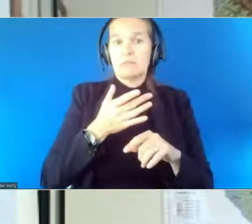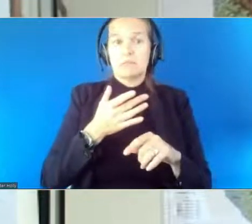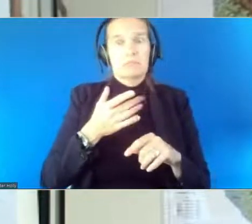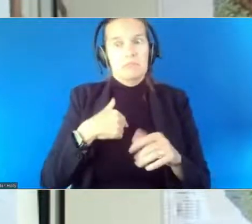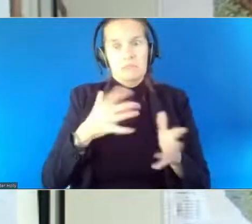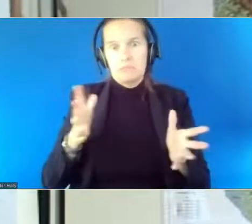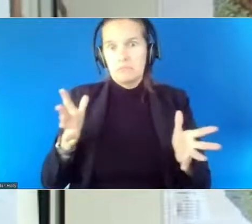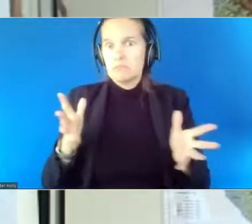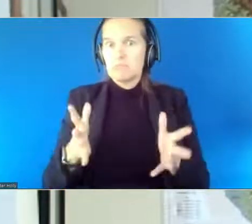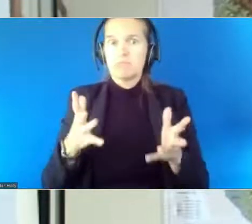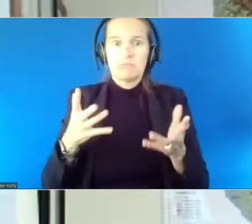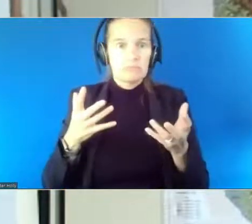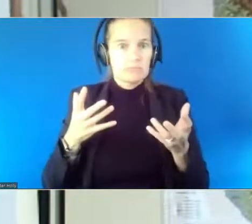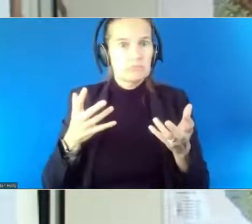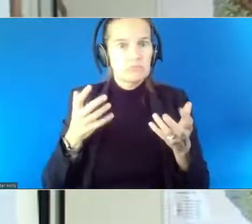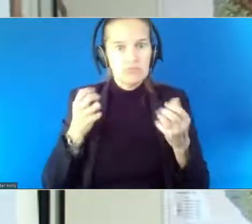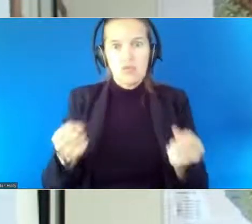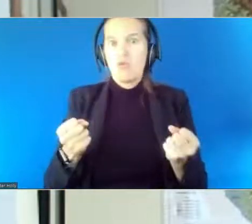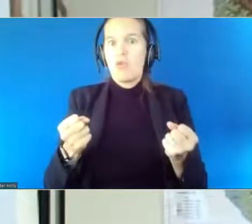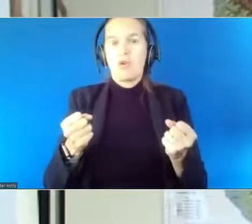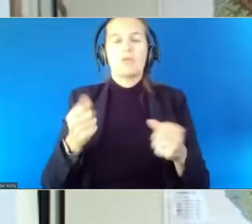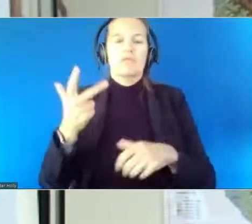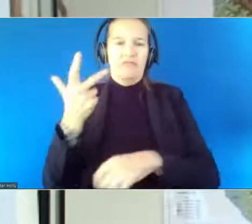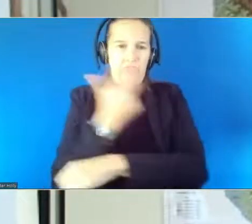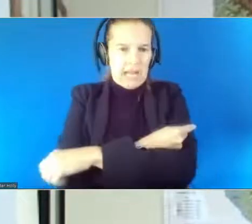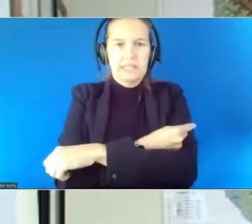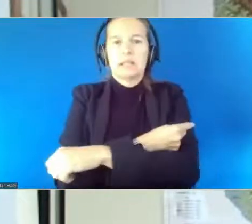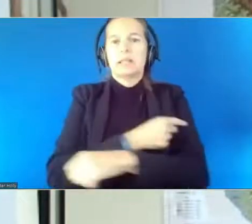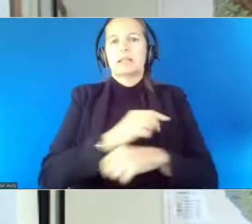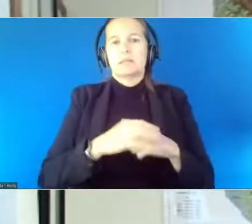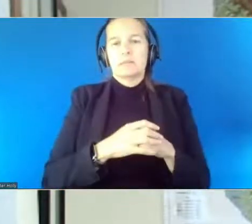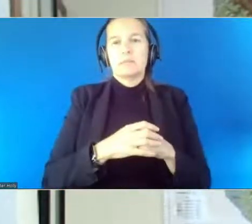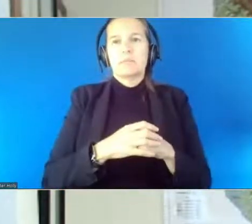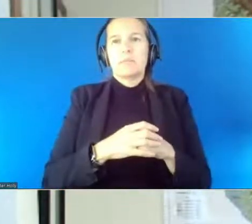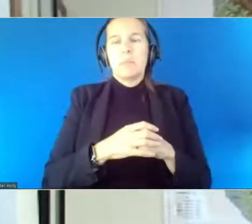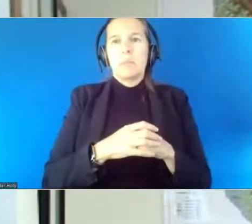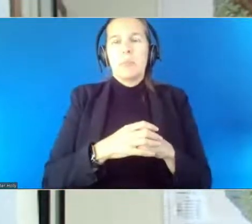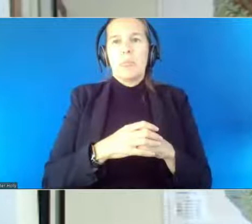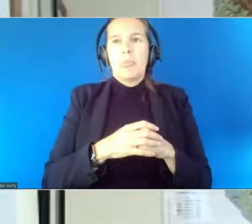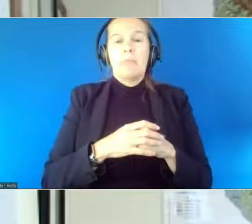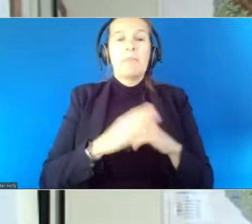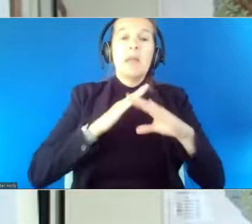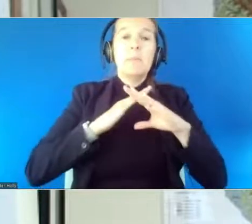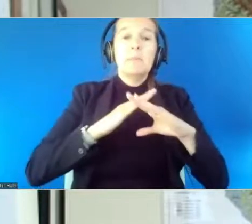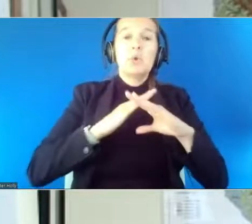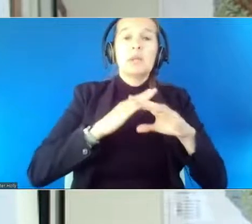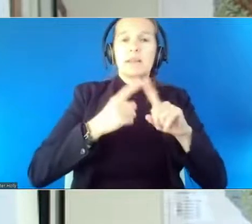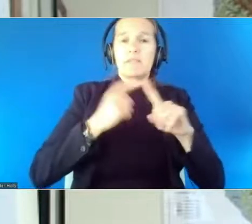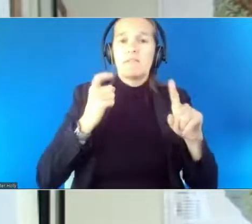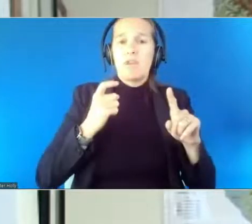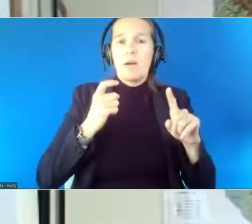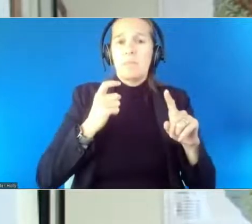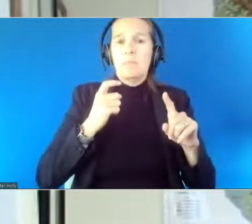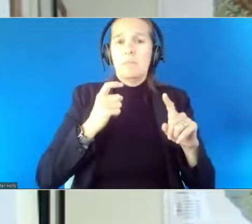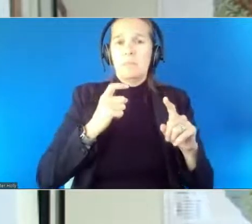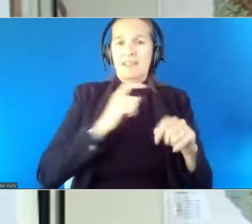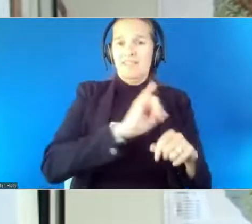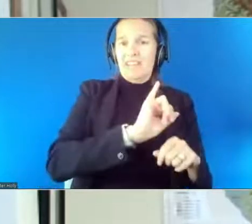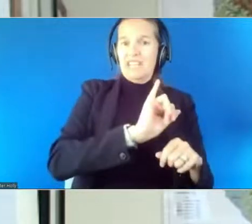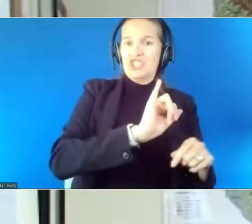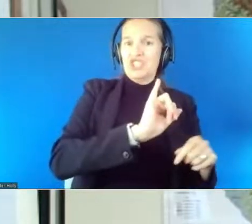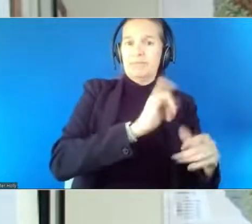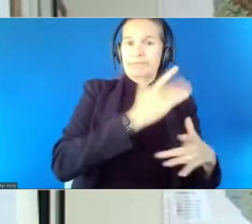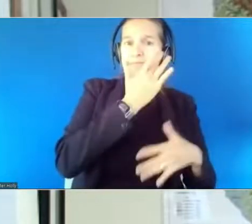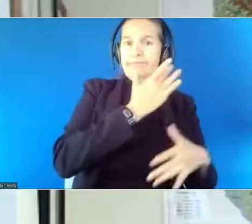get vaccinated. The immunity from the infection is not nearly as great as